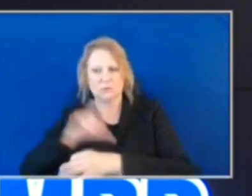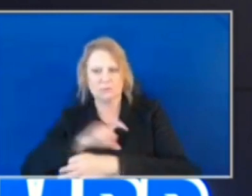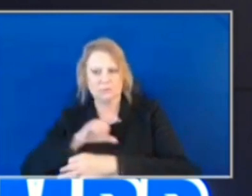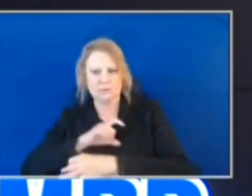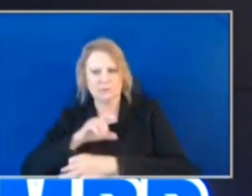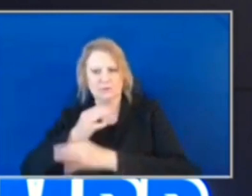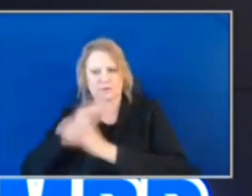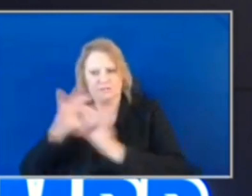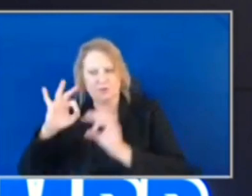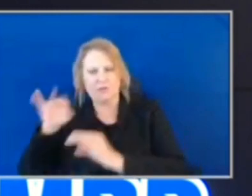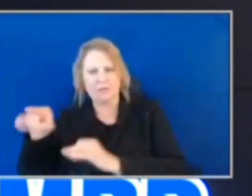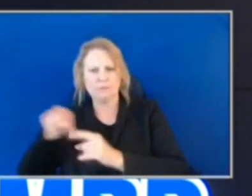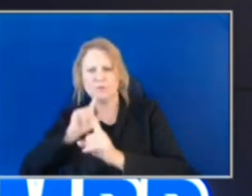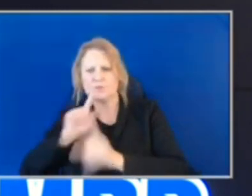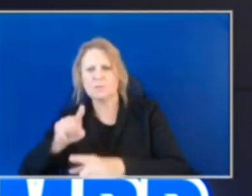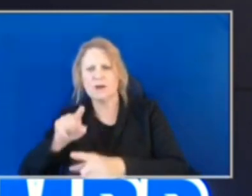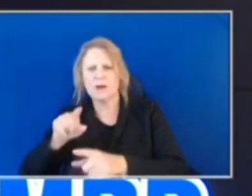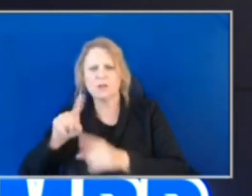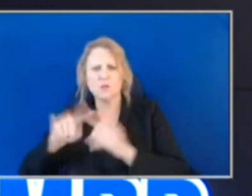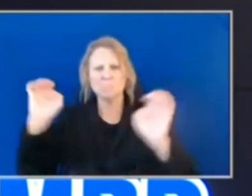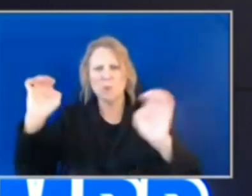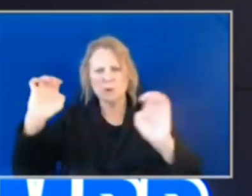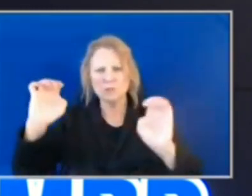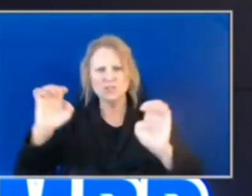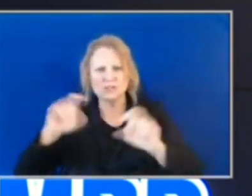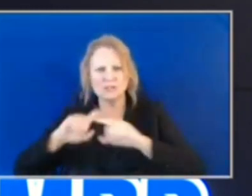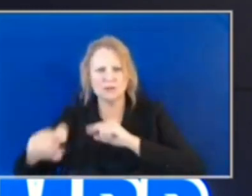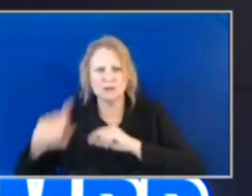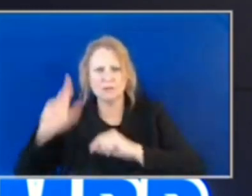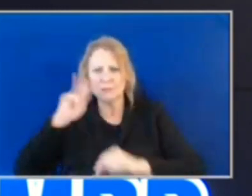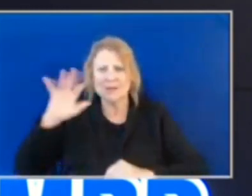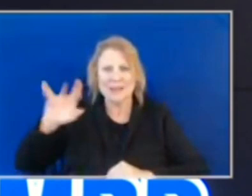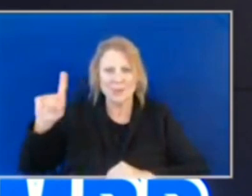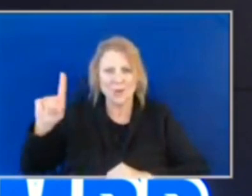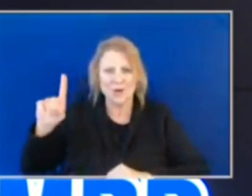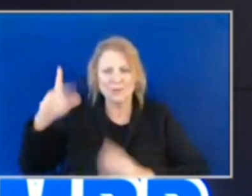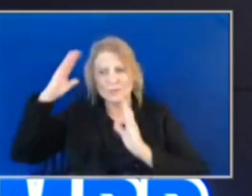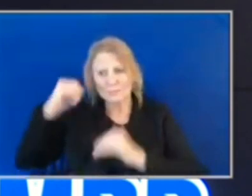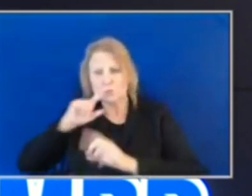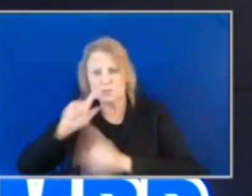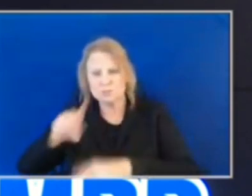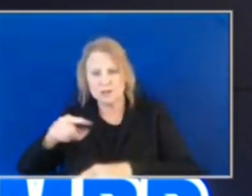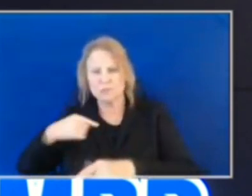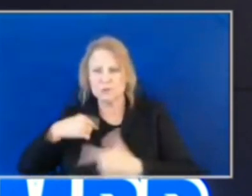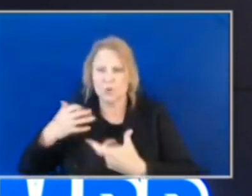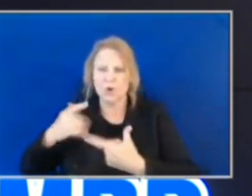quickly to those emergency calls. That's, you know, when people call 911, they expect a response, and we want to be able to give it to them.